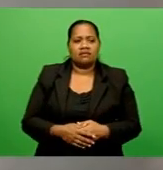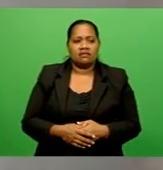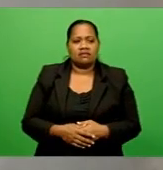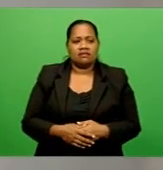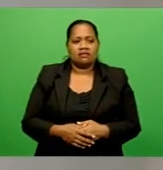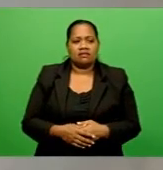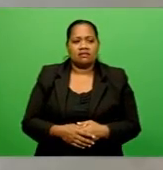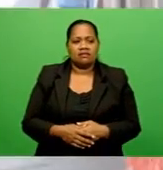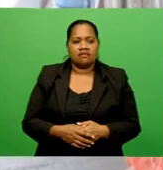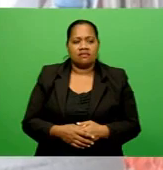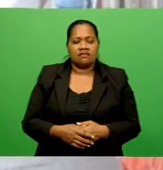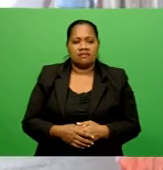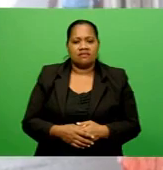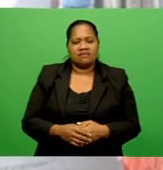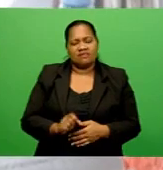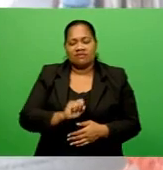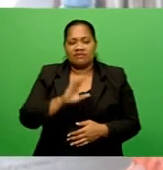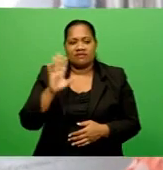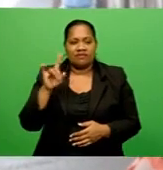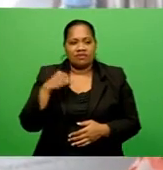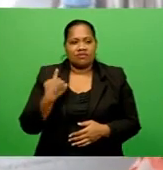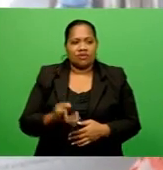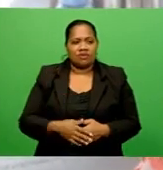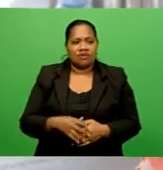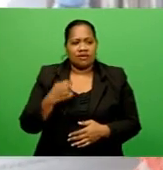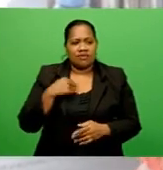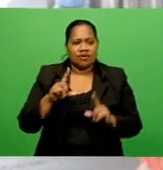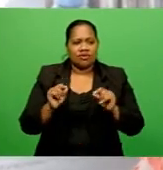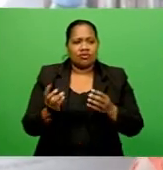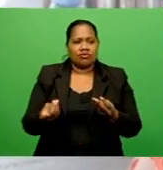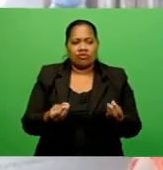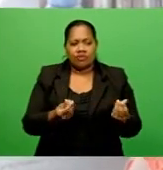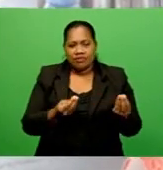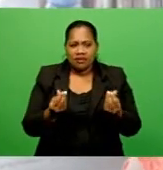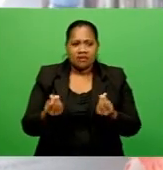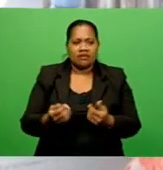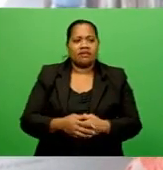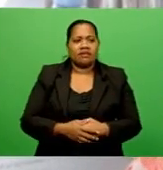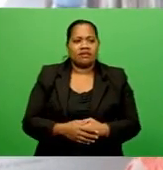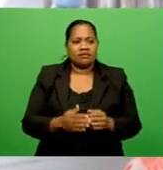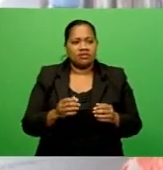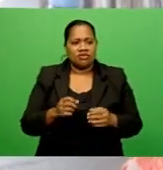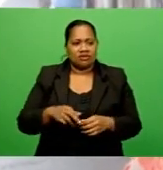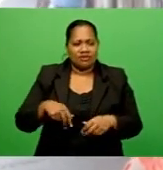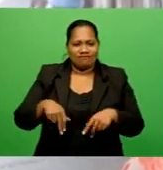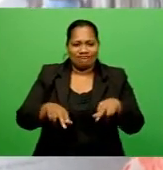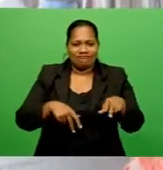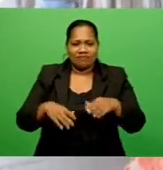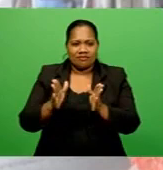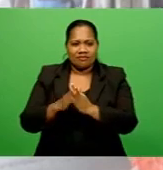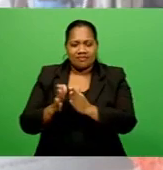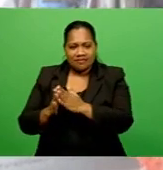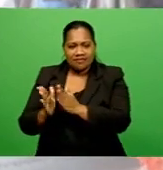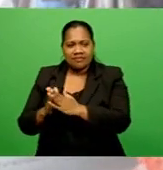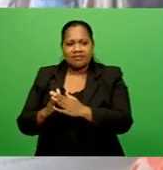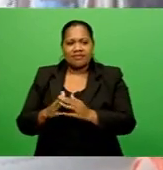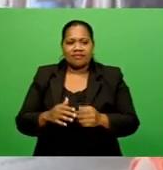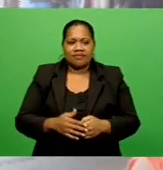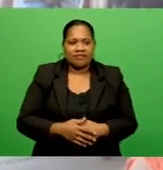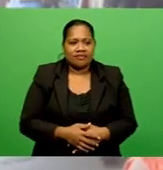so yeah, it should be fine. Been doing shopping here and around town, and we